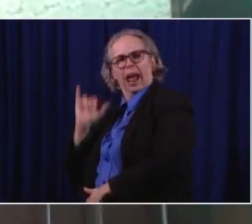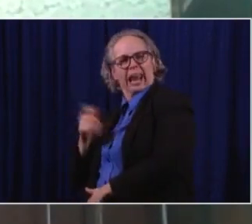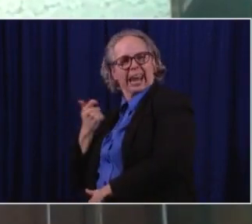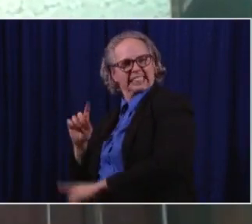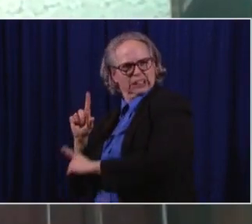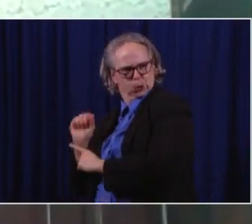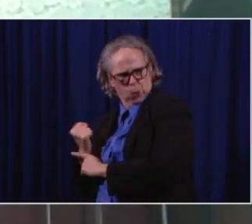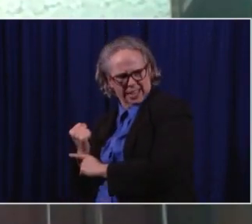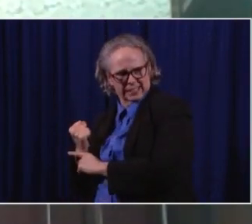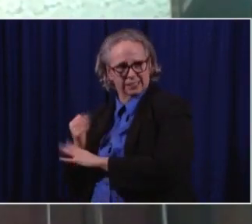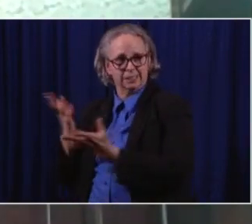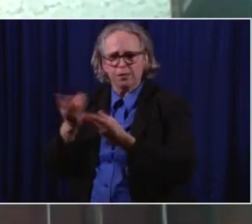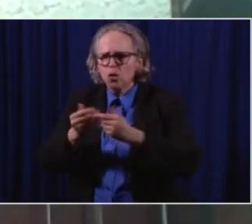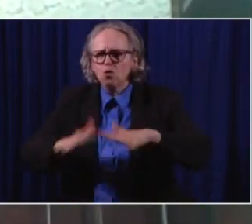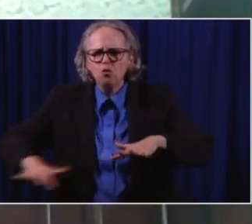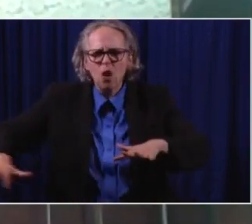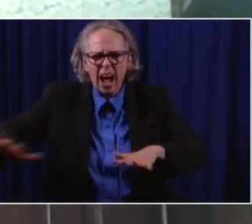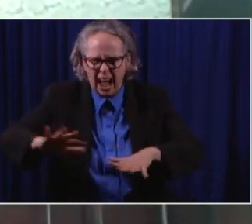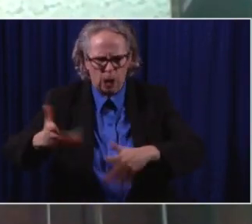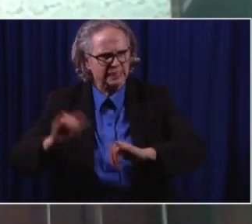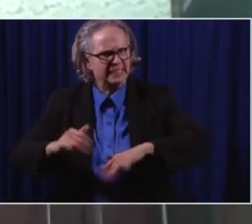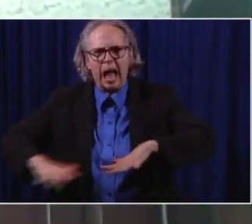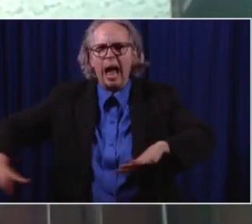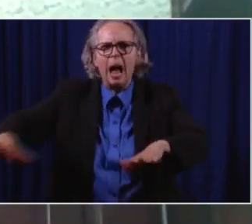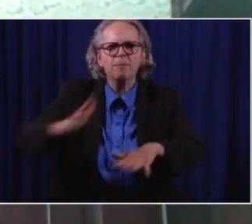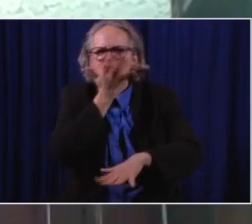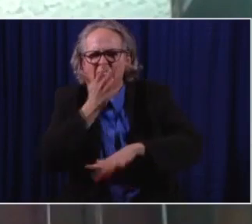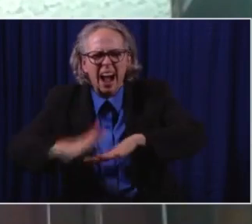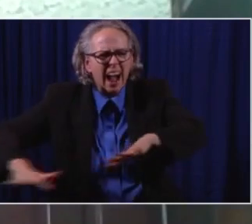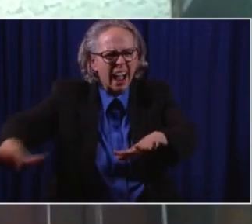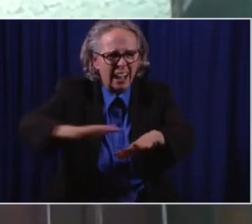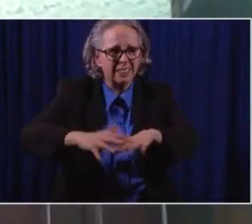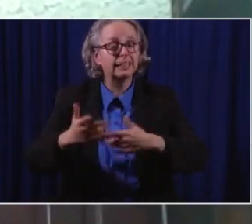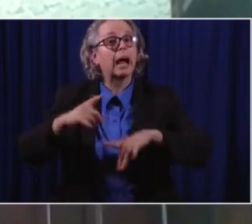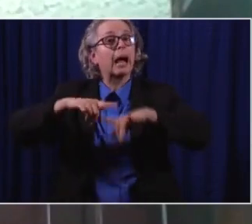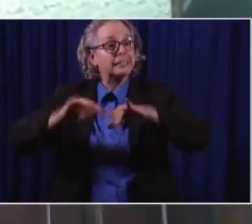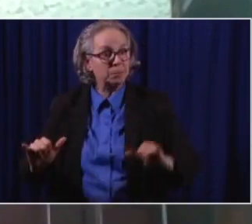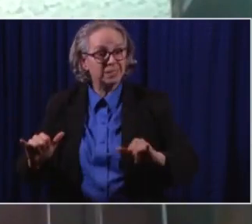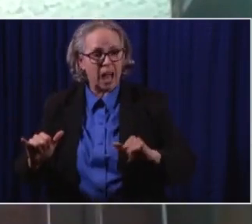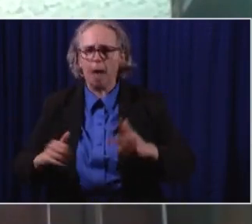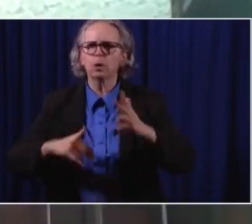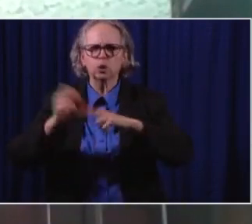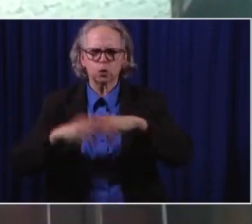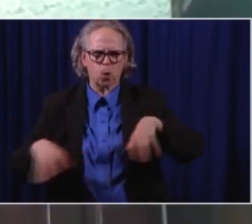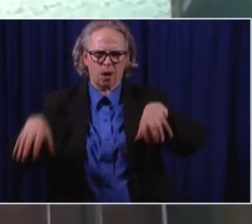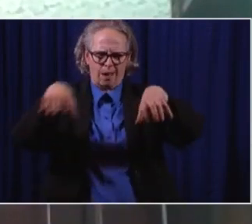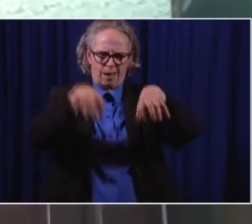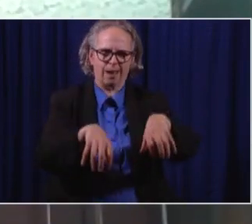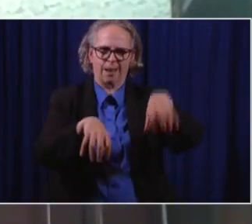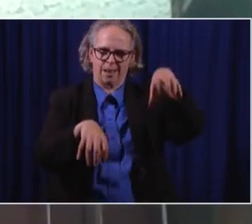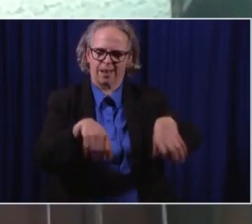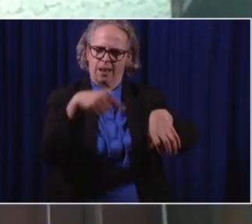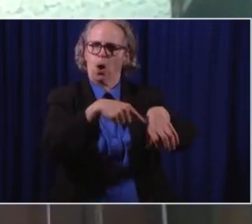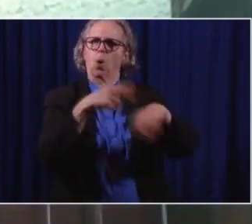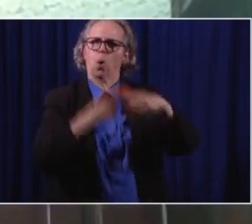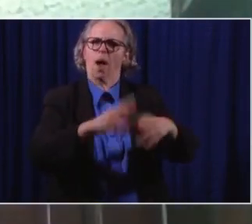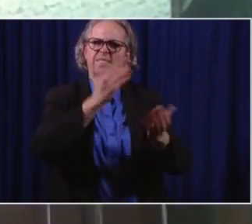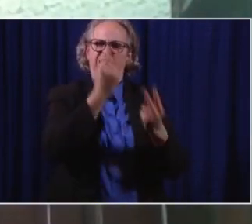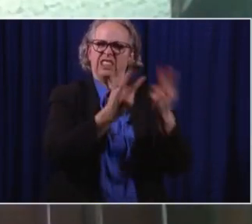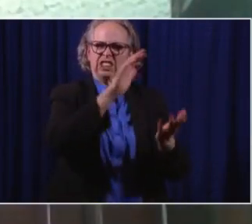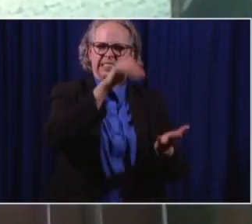same time, we have constructed a new building, the Warren G. Harding Presidential Library and Museum. which